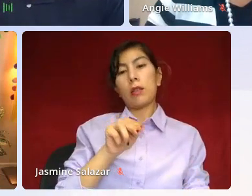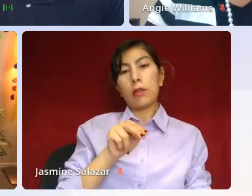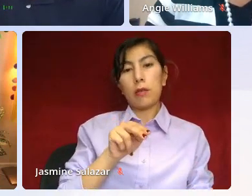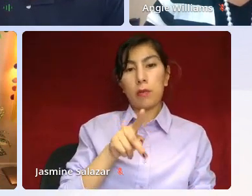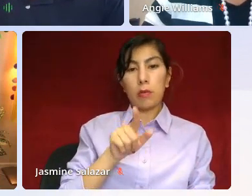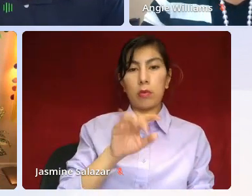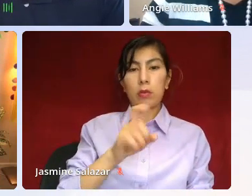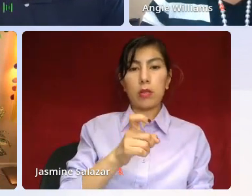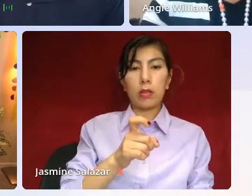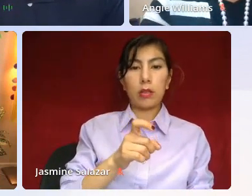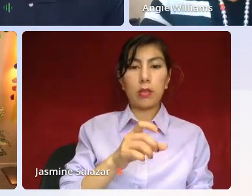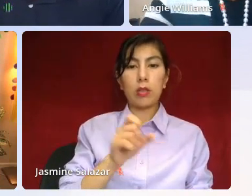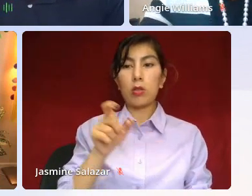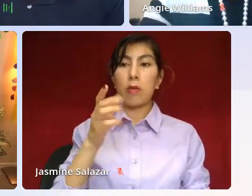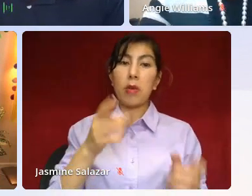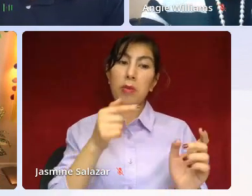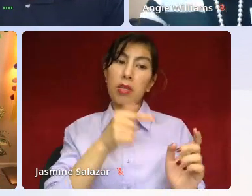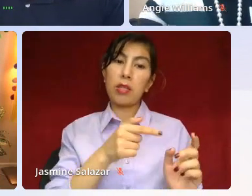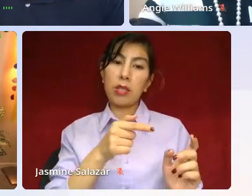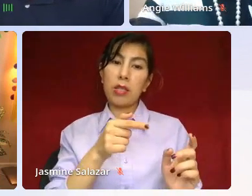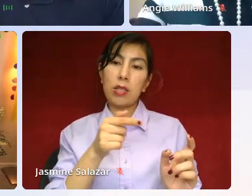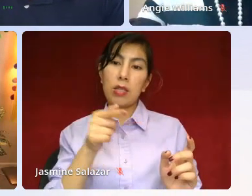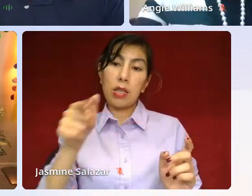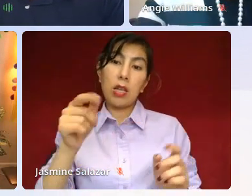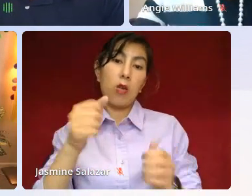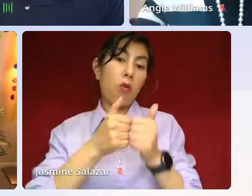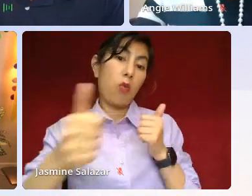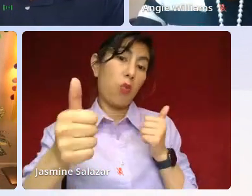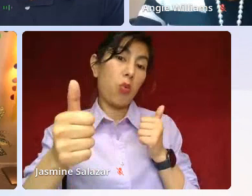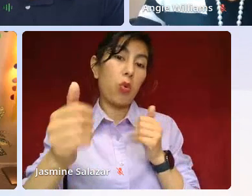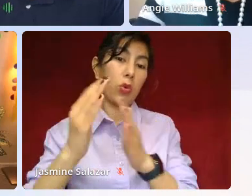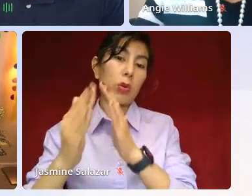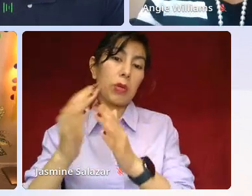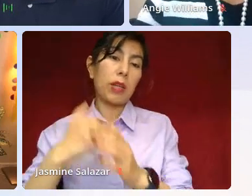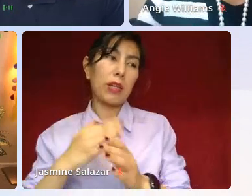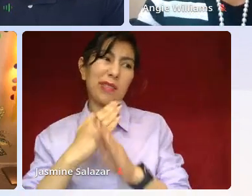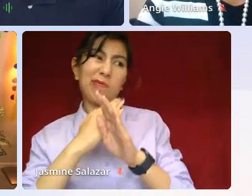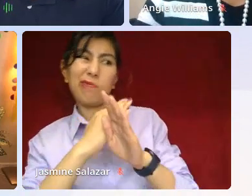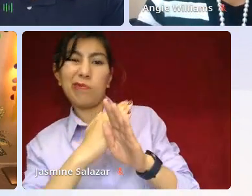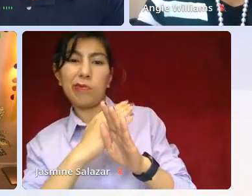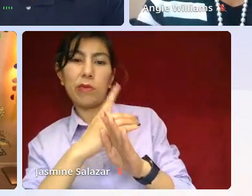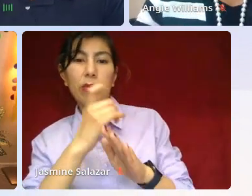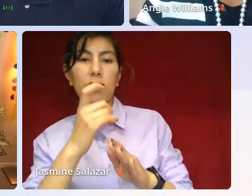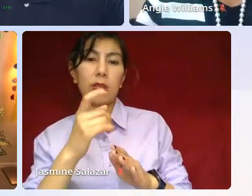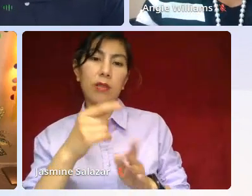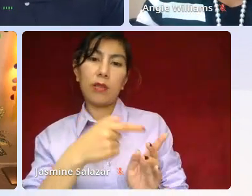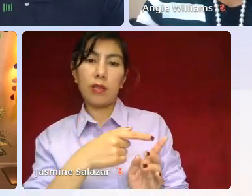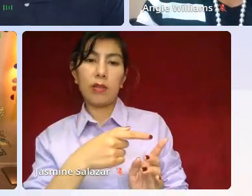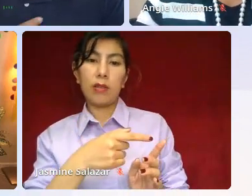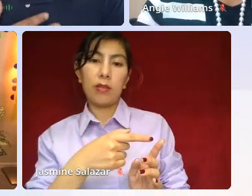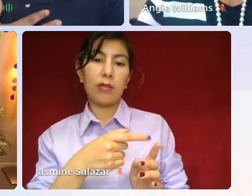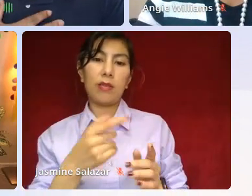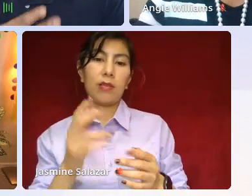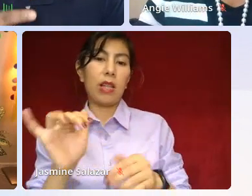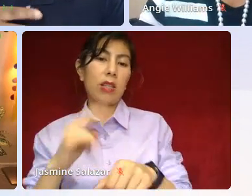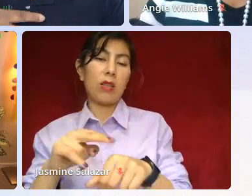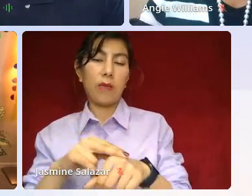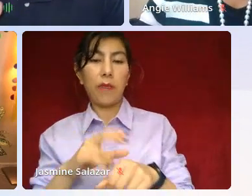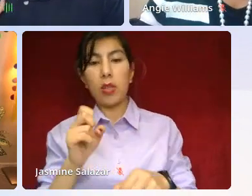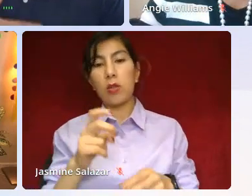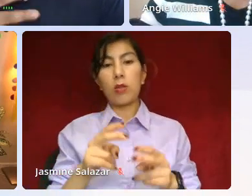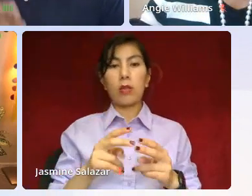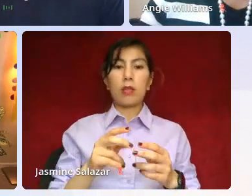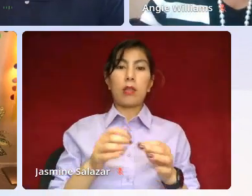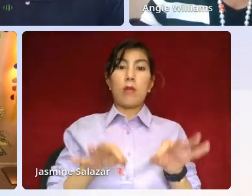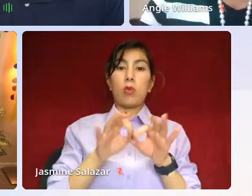be some apprehension or a little bit of resistance sometimes when working in rural communities due to that nature. So it's important for us to check our kind